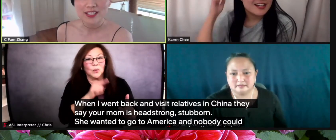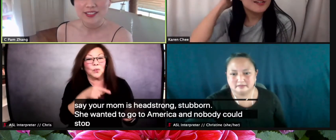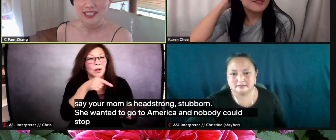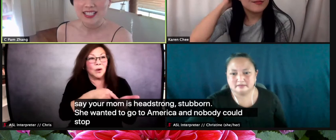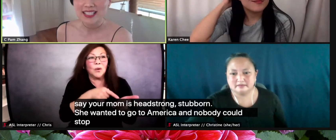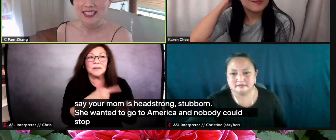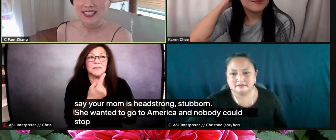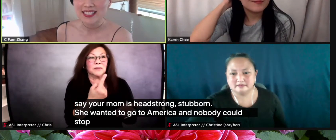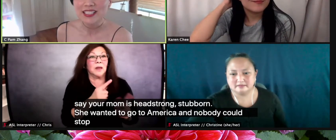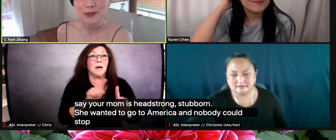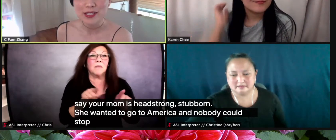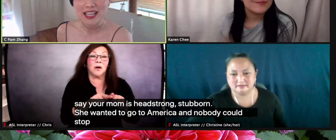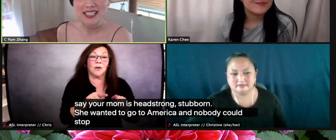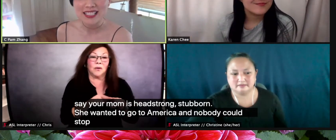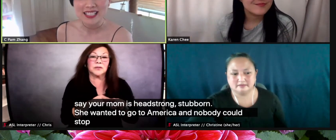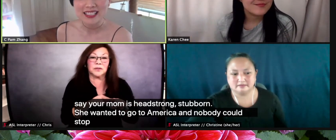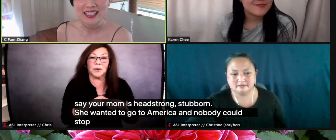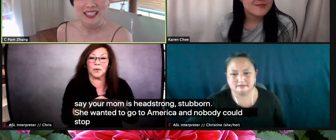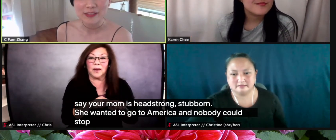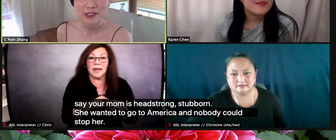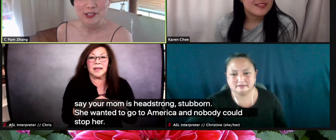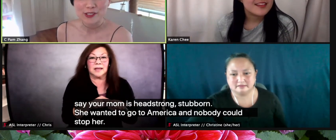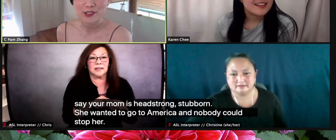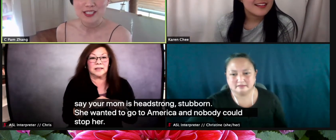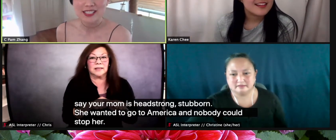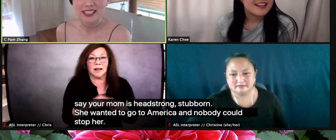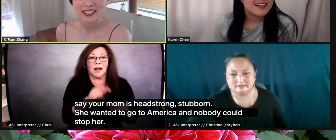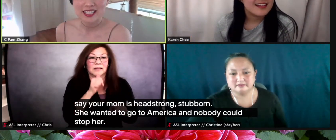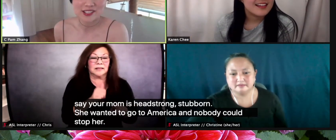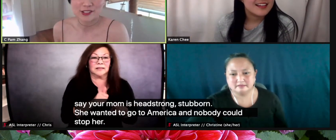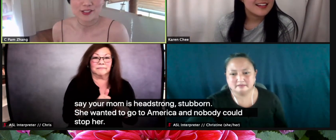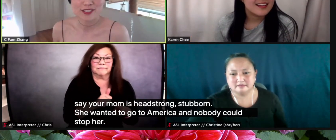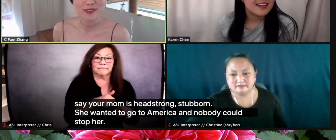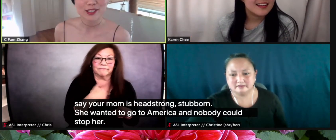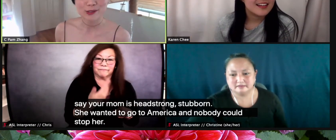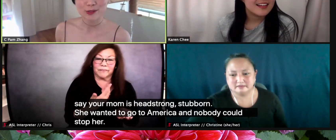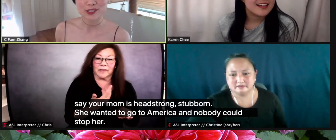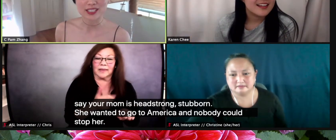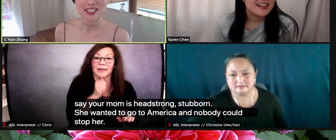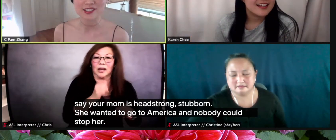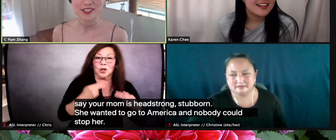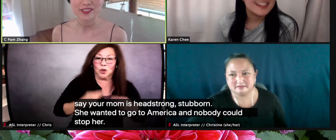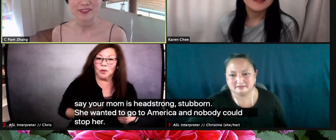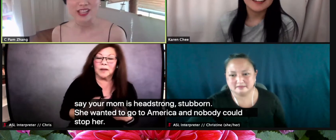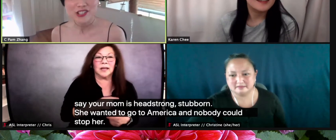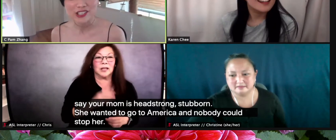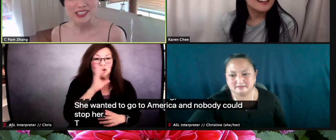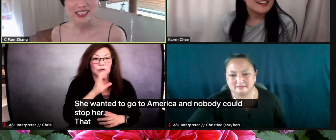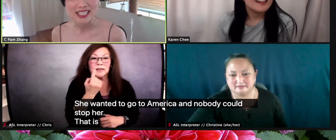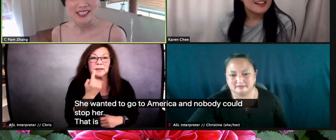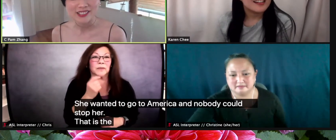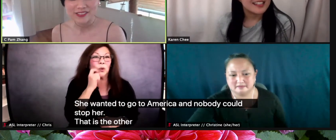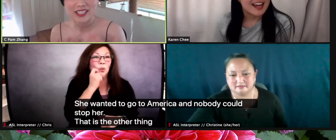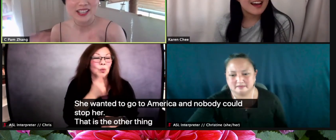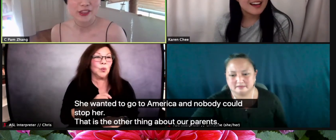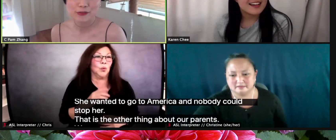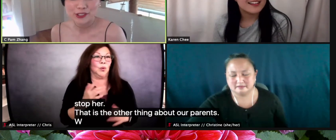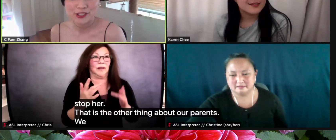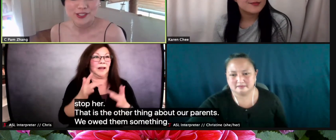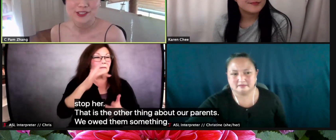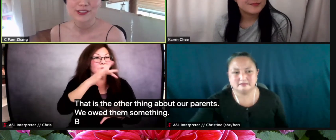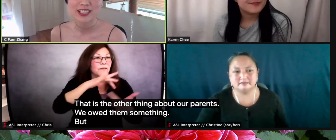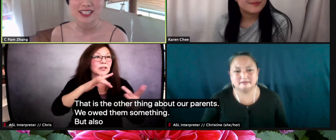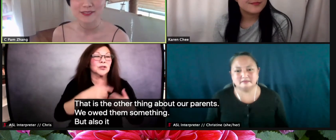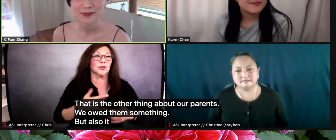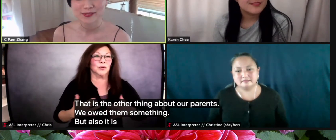but also it's dehumanizing to think that they weren't also just like in search of something cool, in search of adventure, in search of like a